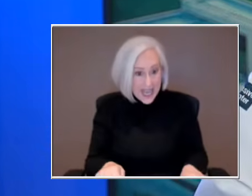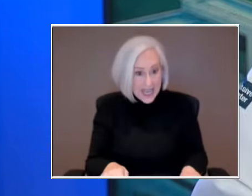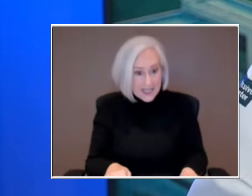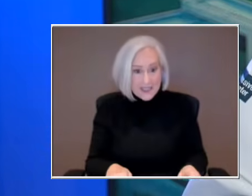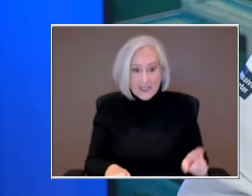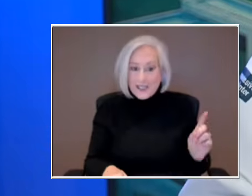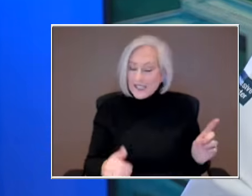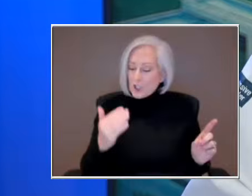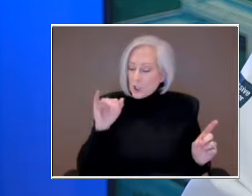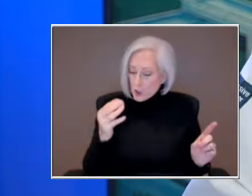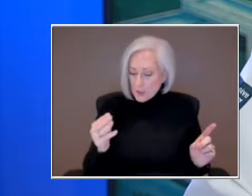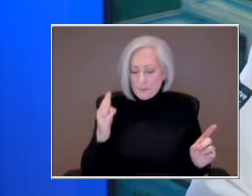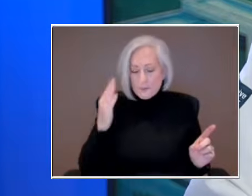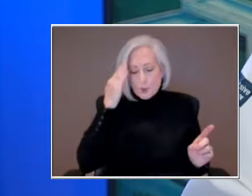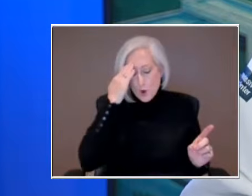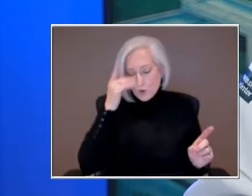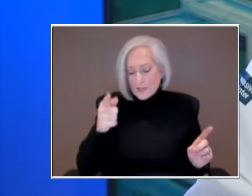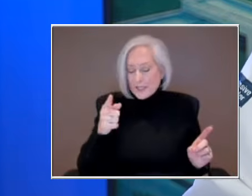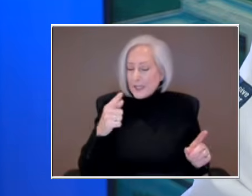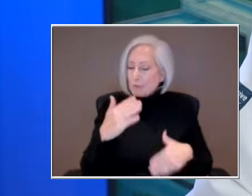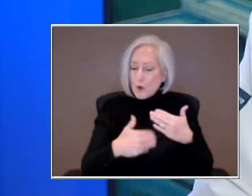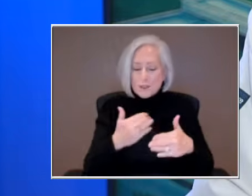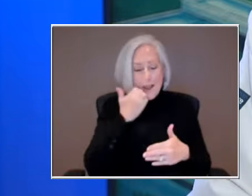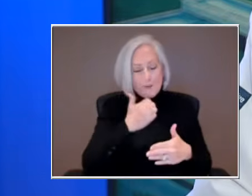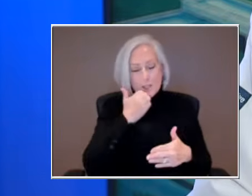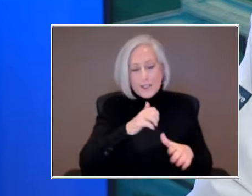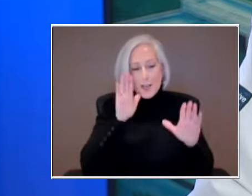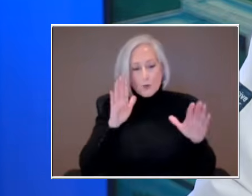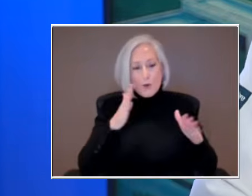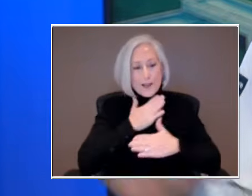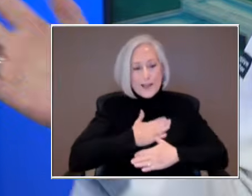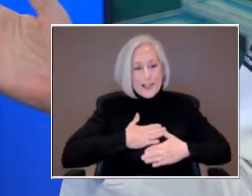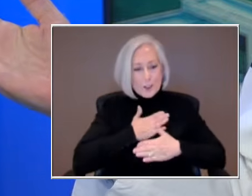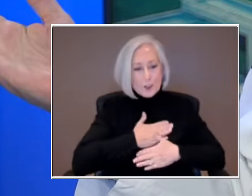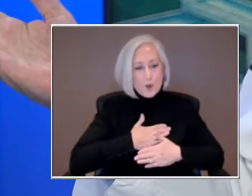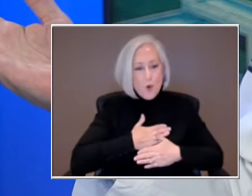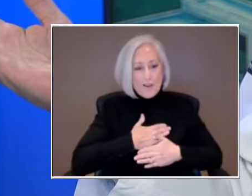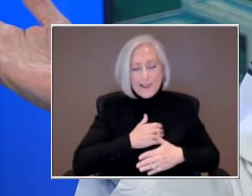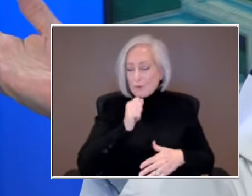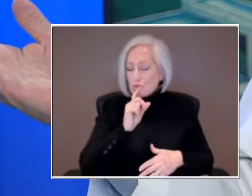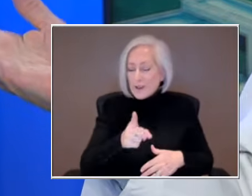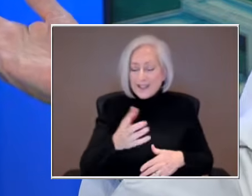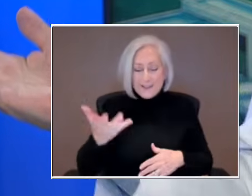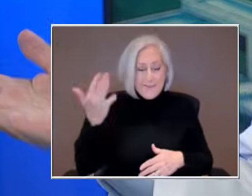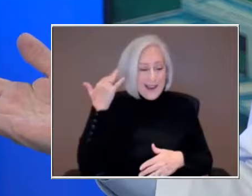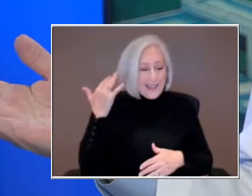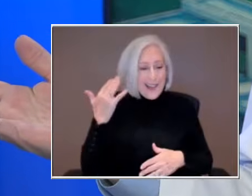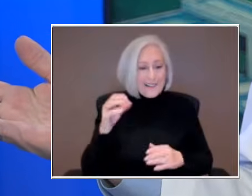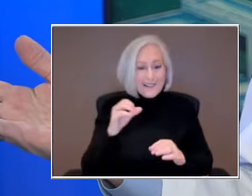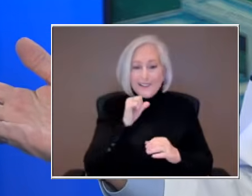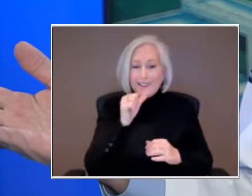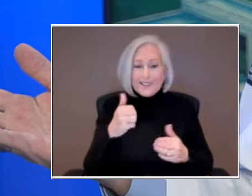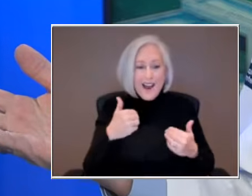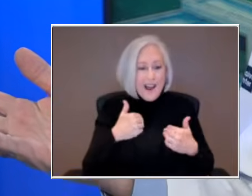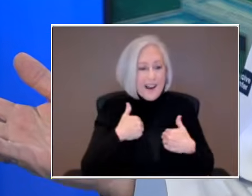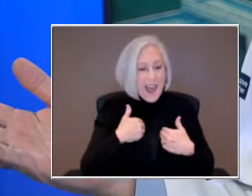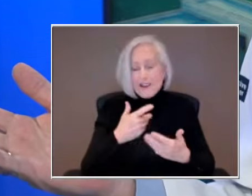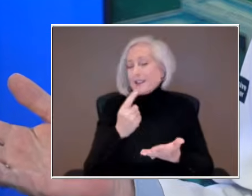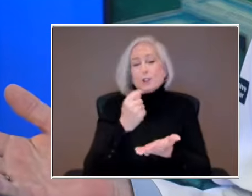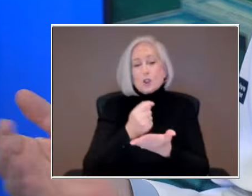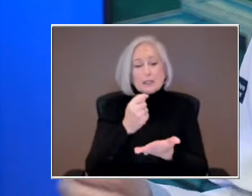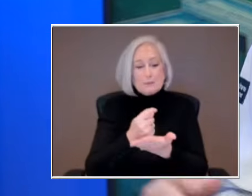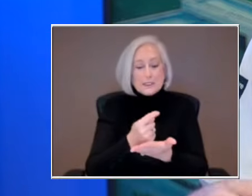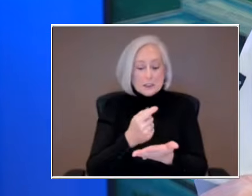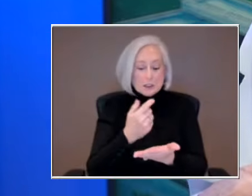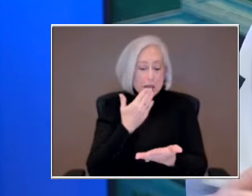is great. You can have late recurrences, and then we never had treatments that worked that well. We never had patients that went into remission like